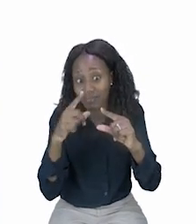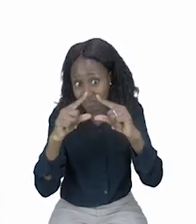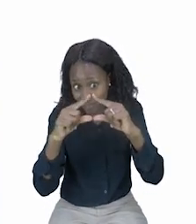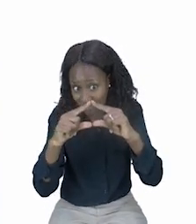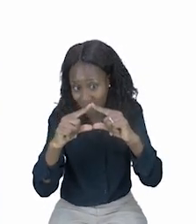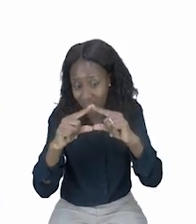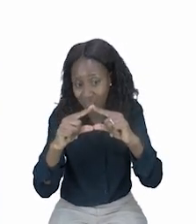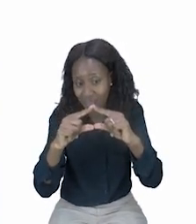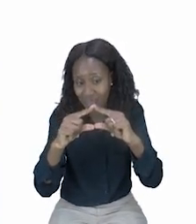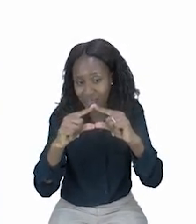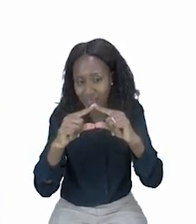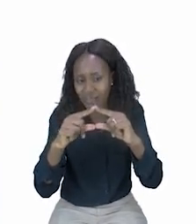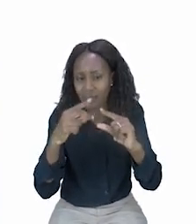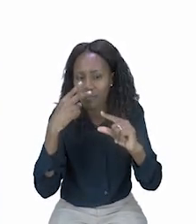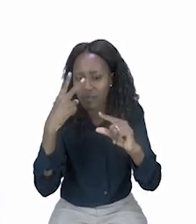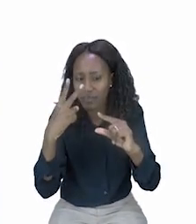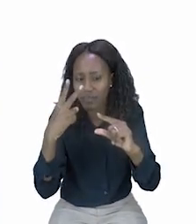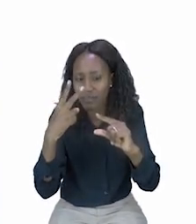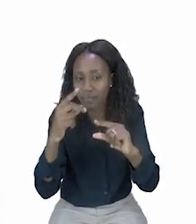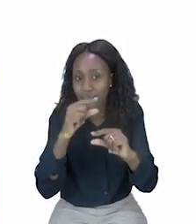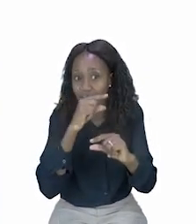me. You can see that it is spelled